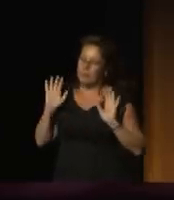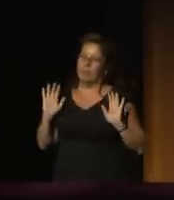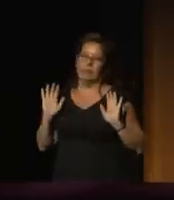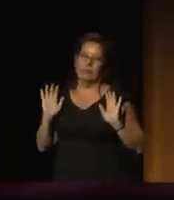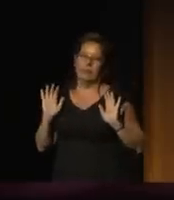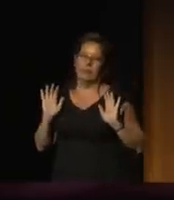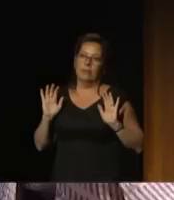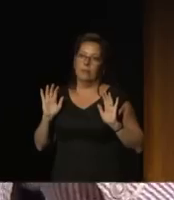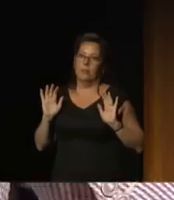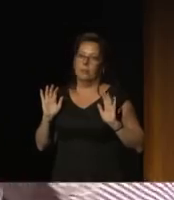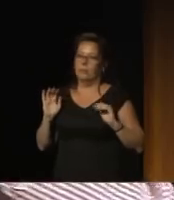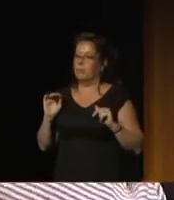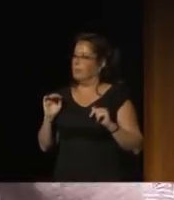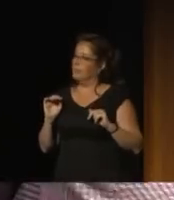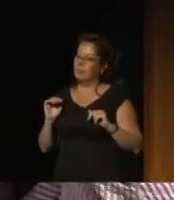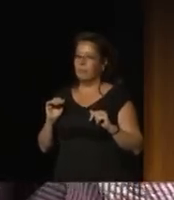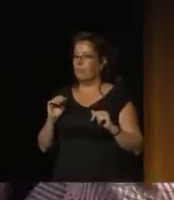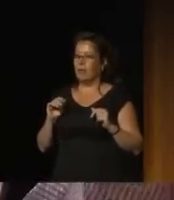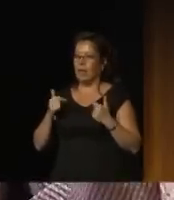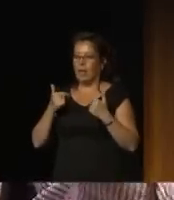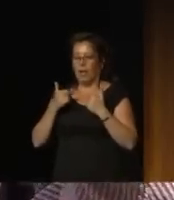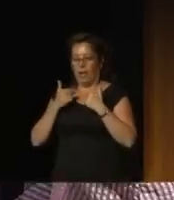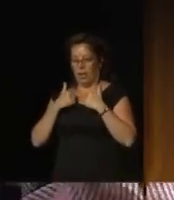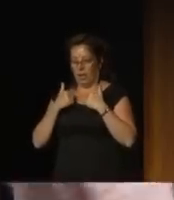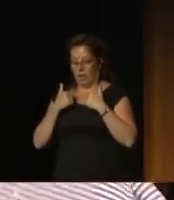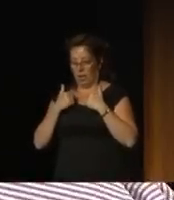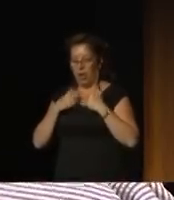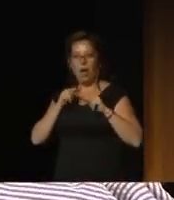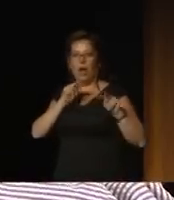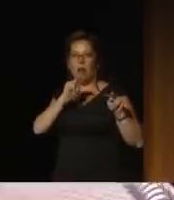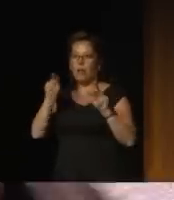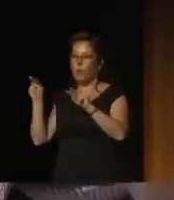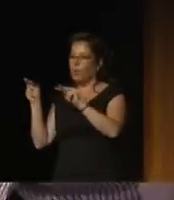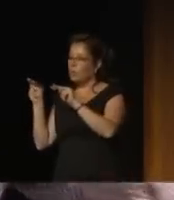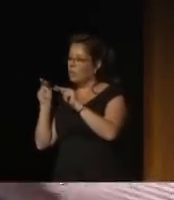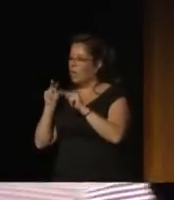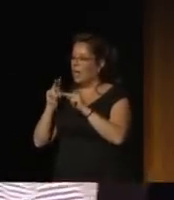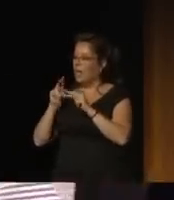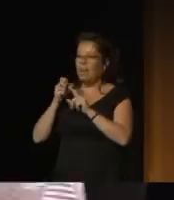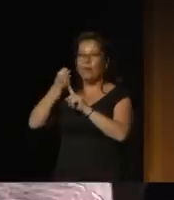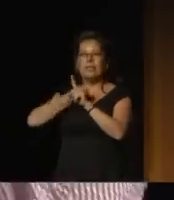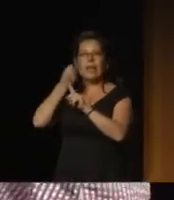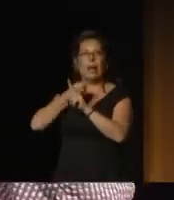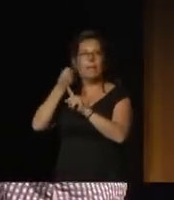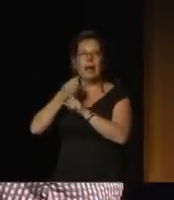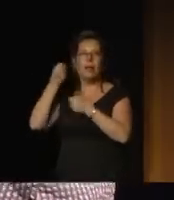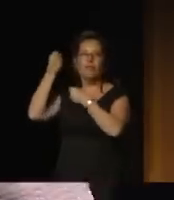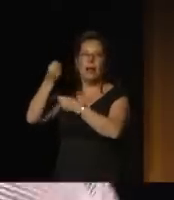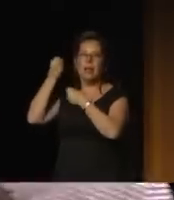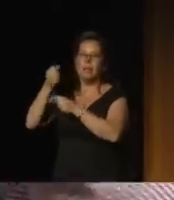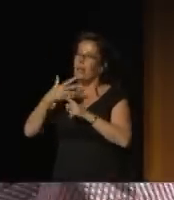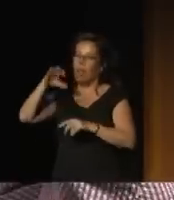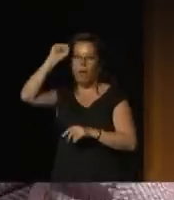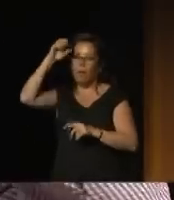his appeal was almost entirely racist. I watched those rallies, those campaign rallies, and I am old enough. And they reminded me exactly of George Wallace